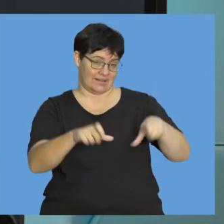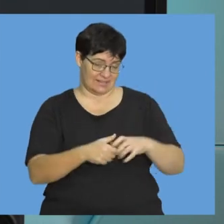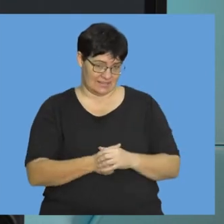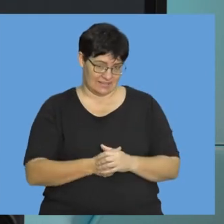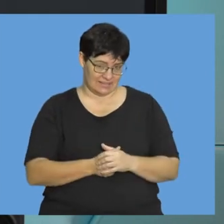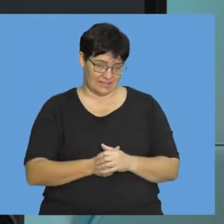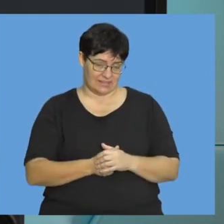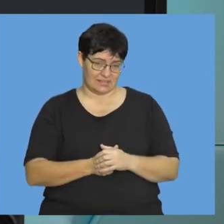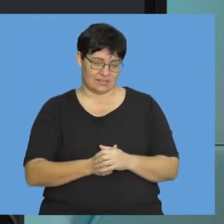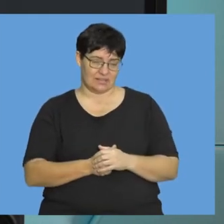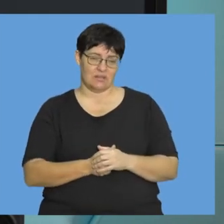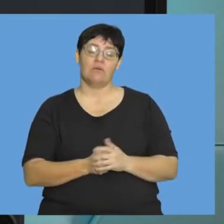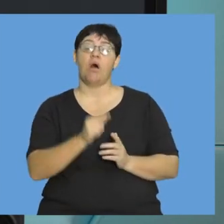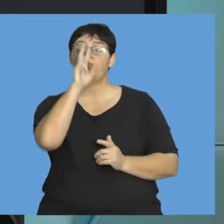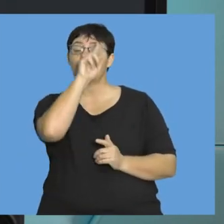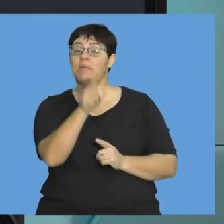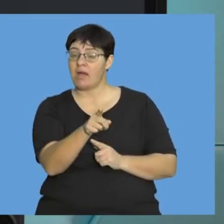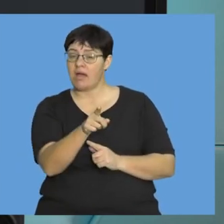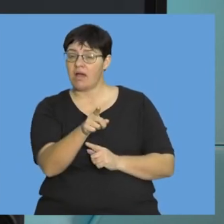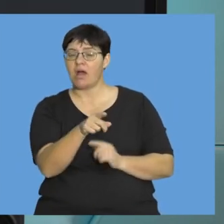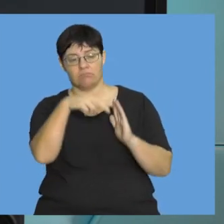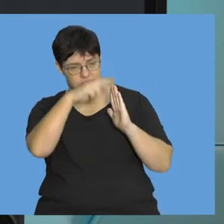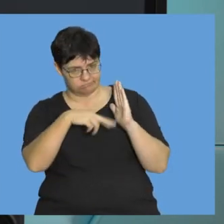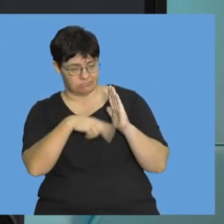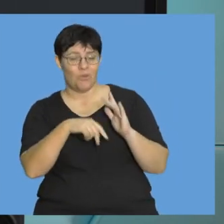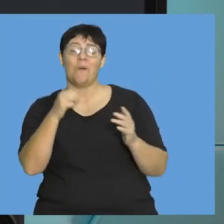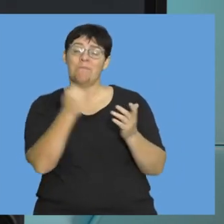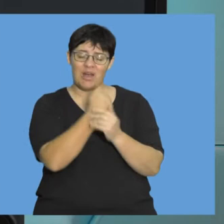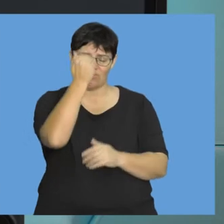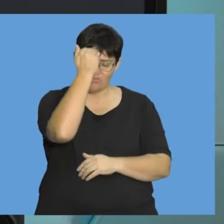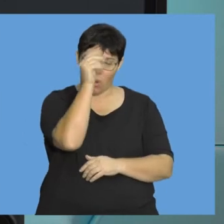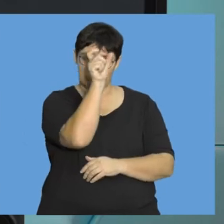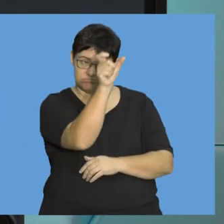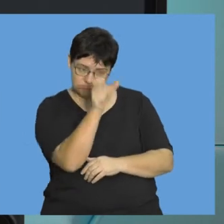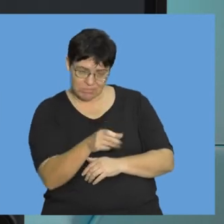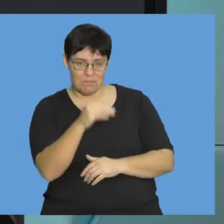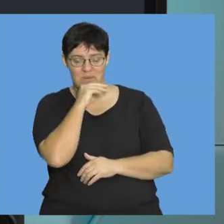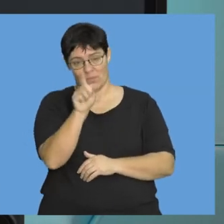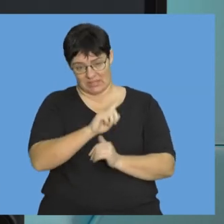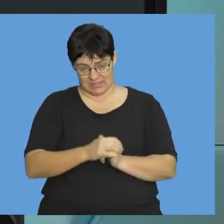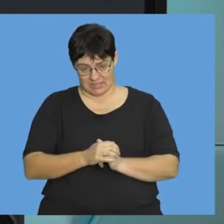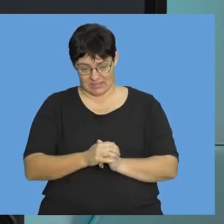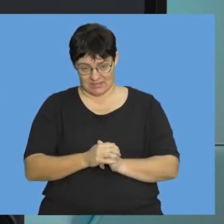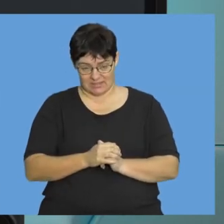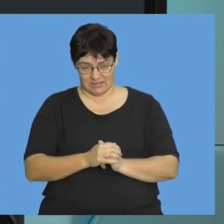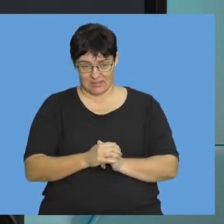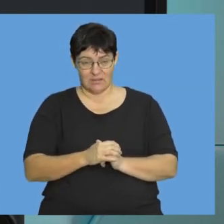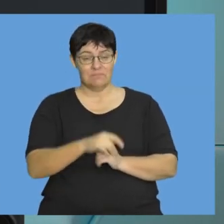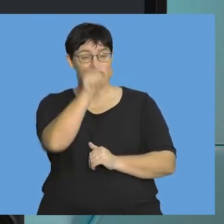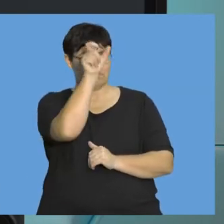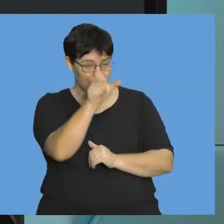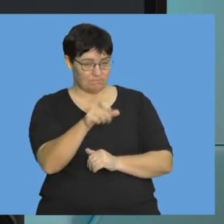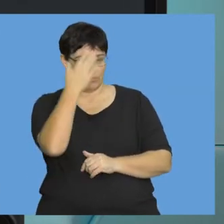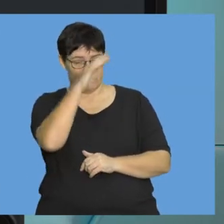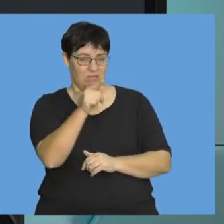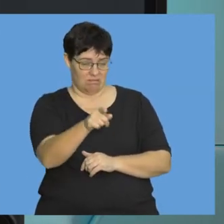for them for you. Please remember, go over them. You must know what they mean. You must know the terminology. You